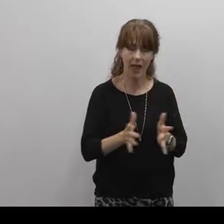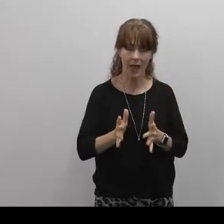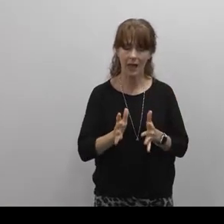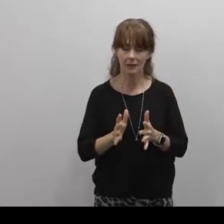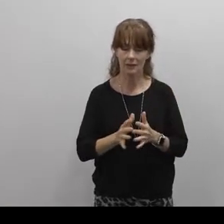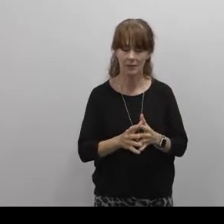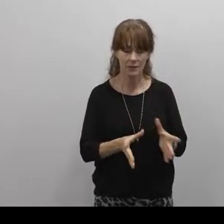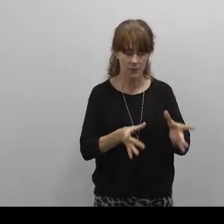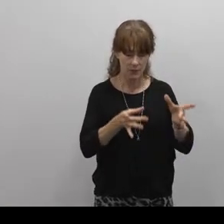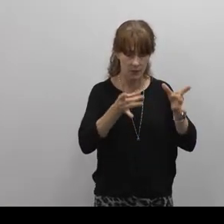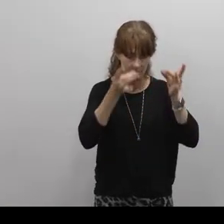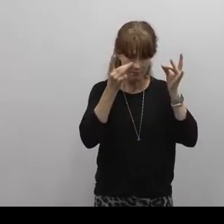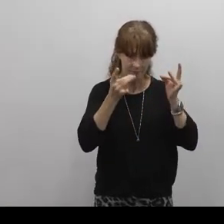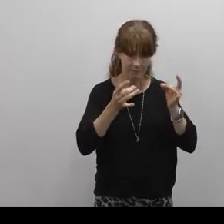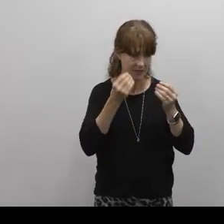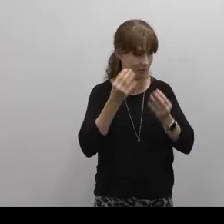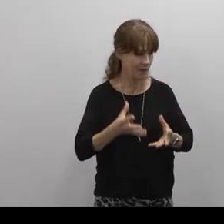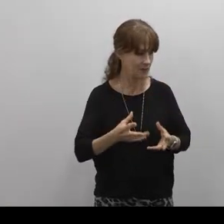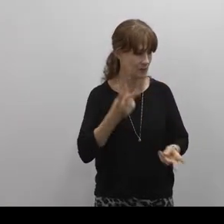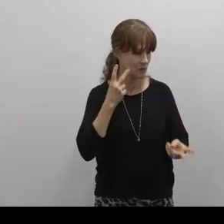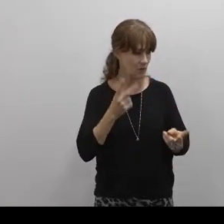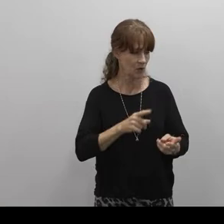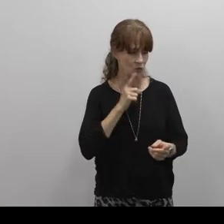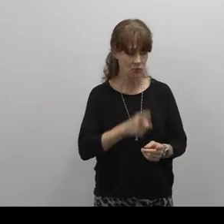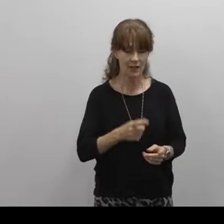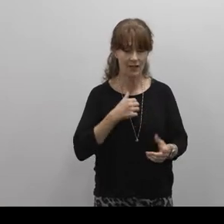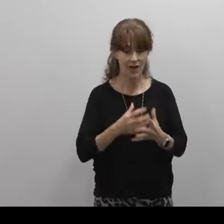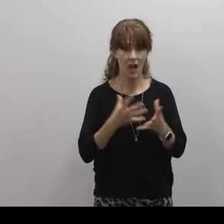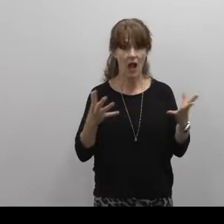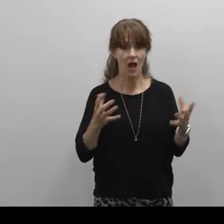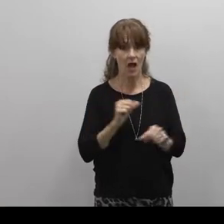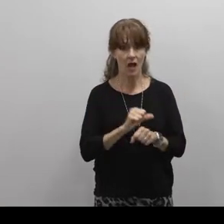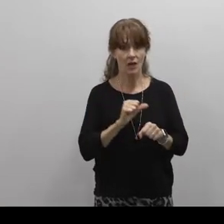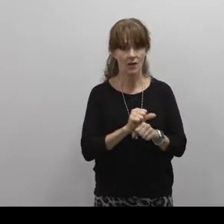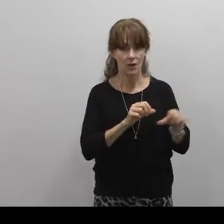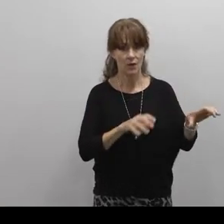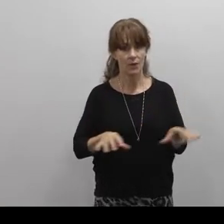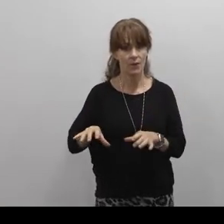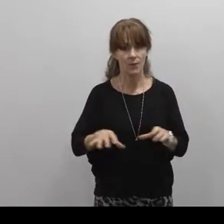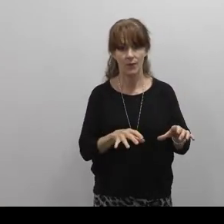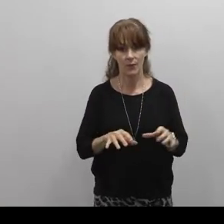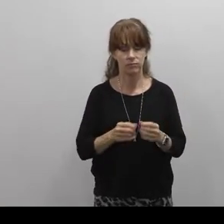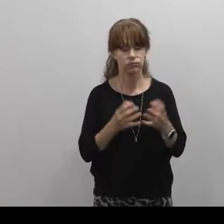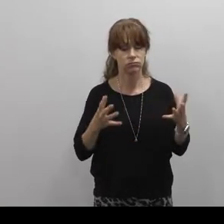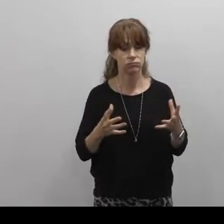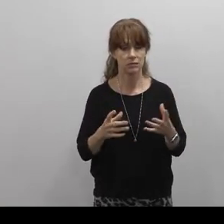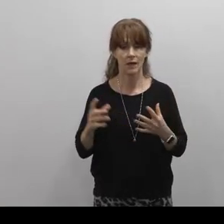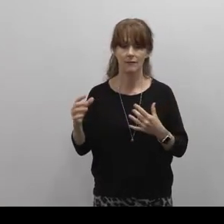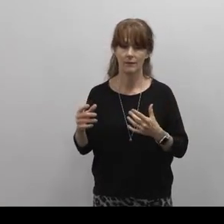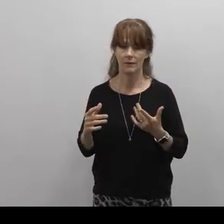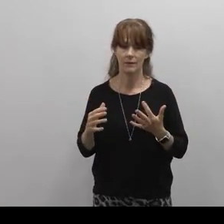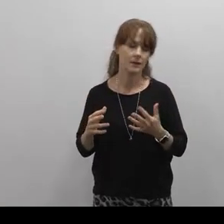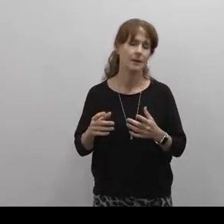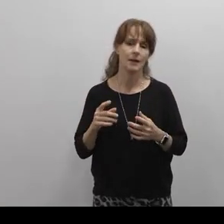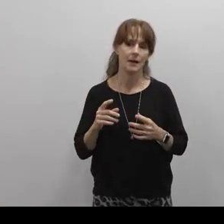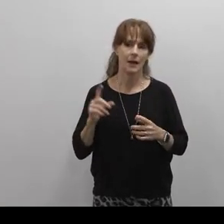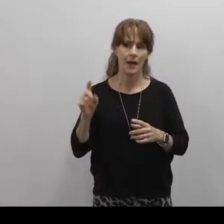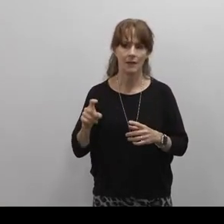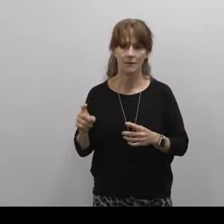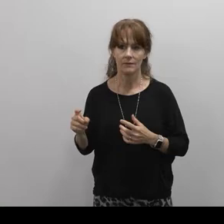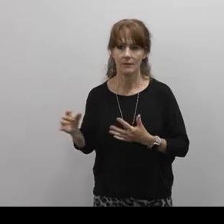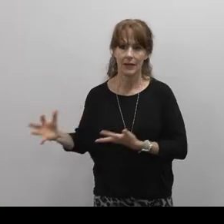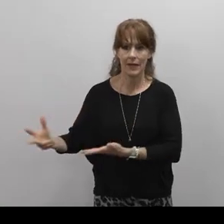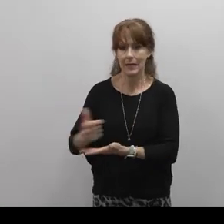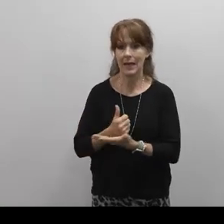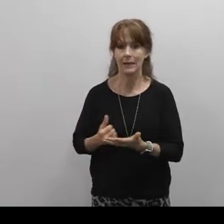truly, we saw, you know, we really have our work ahead of us. There's quite a bit to do, yet we're gonna have to capture a different funding source